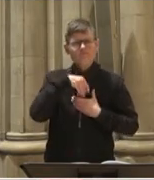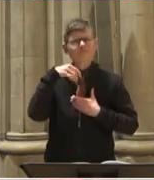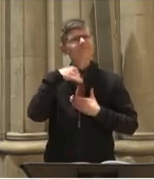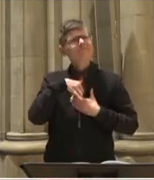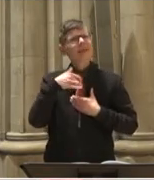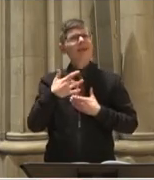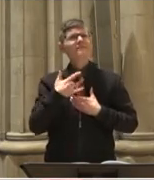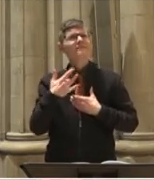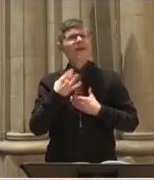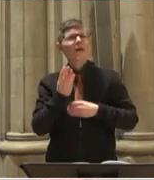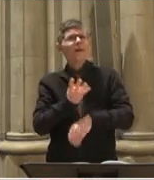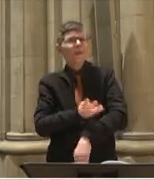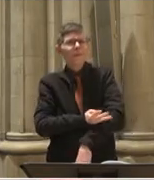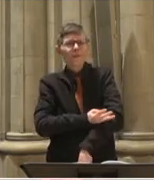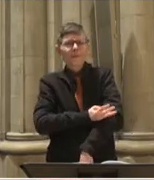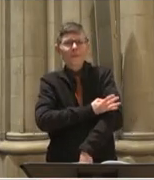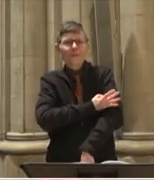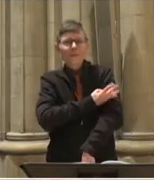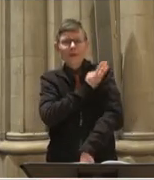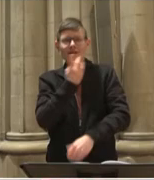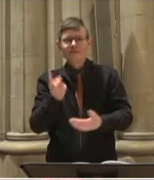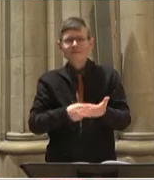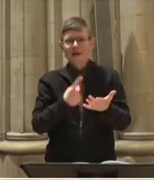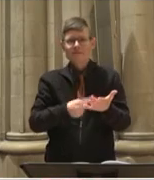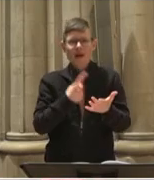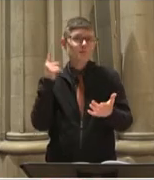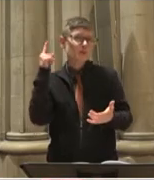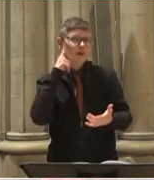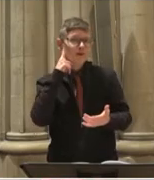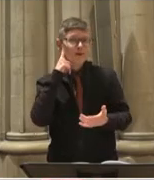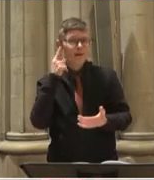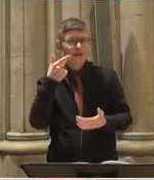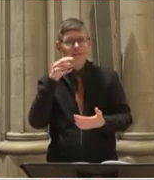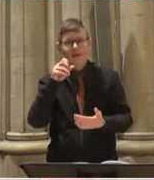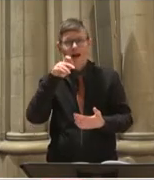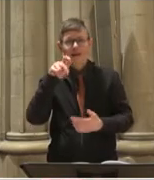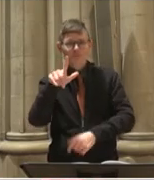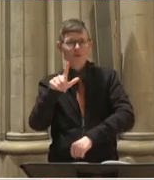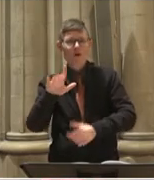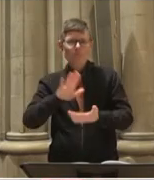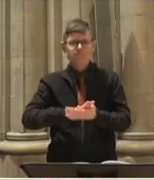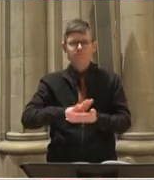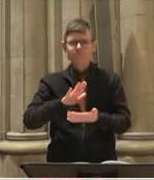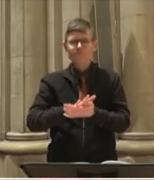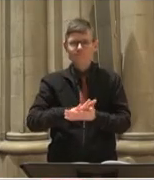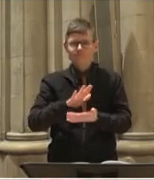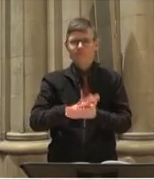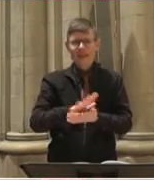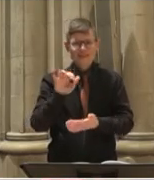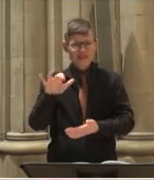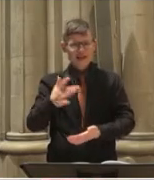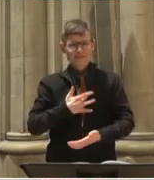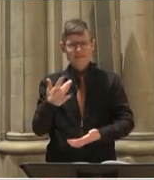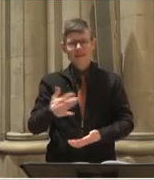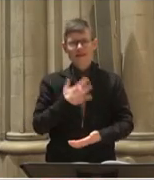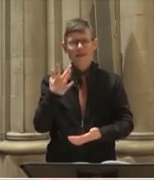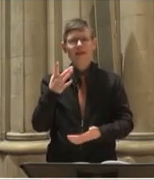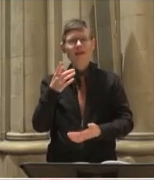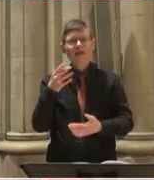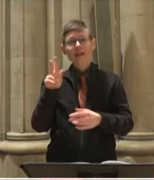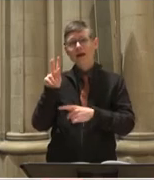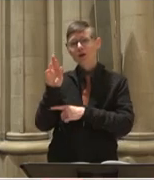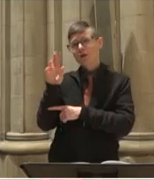you goosebumps when you hear the gospel rhythms, that feeling that makes you want, as